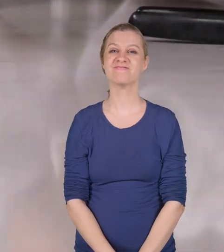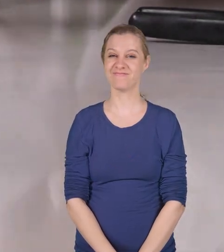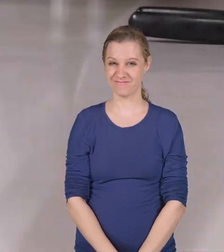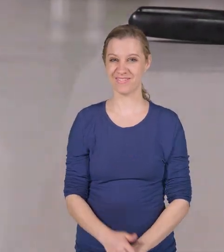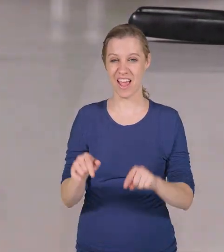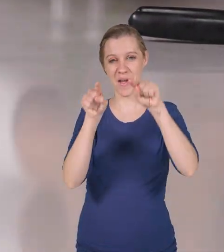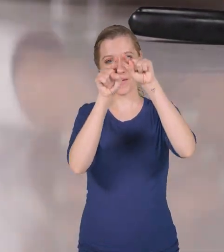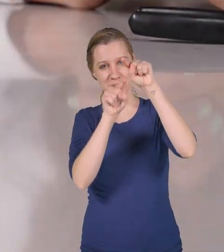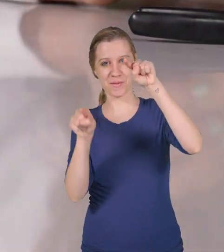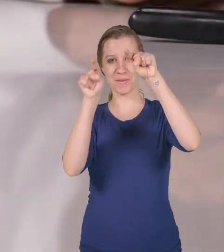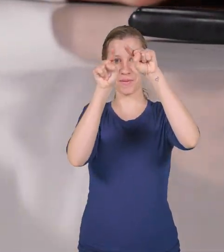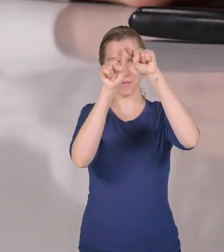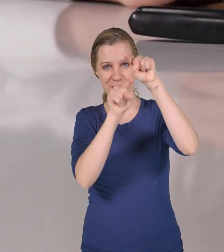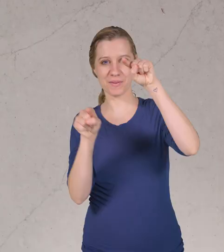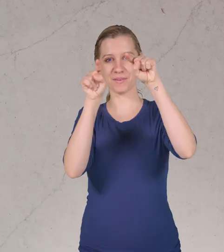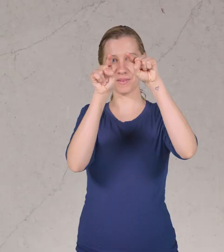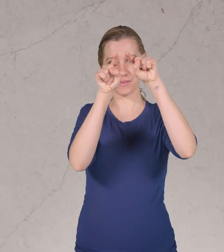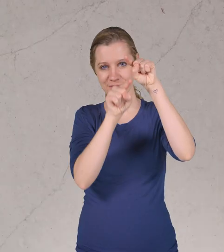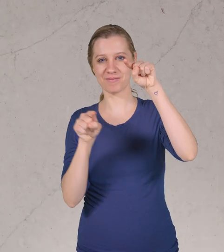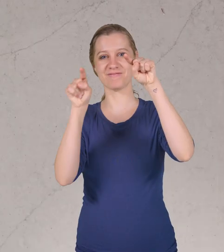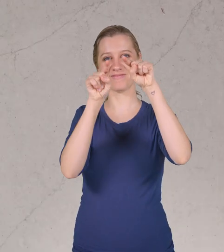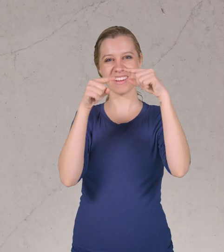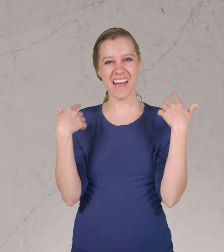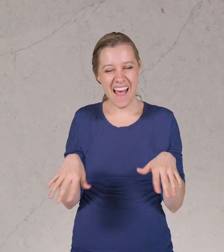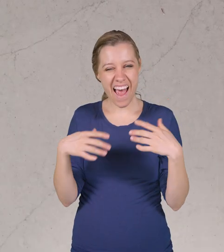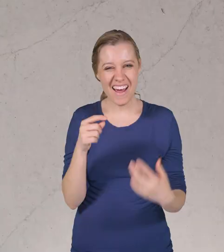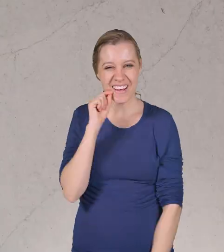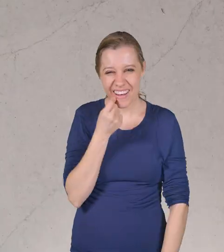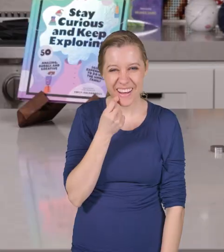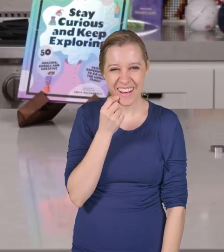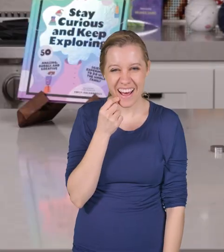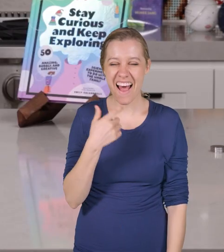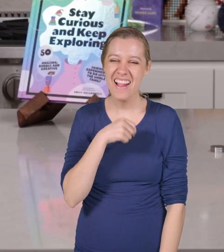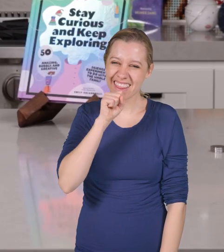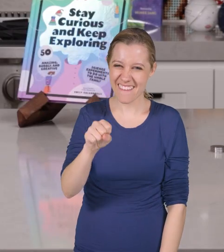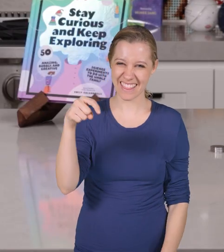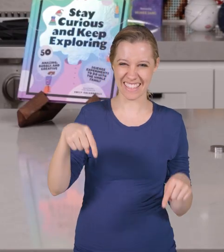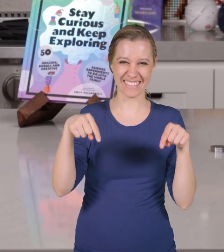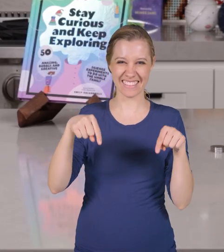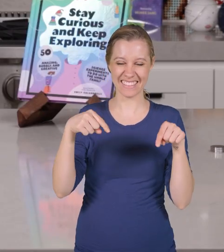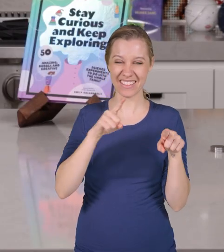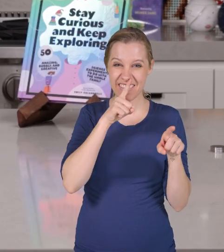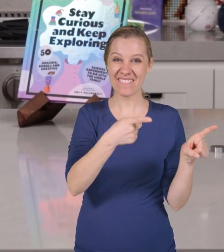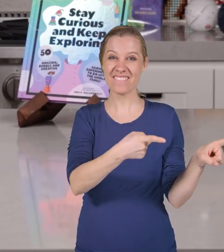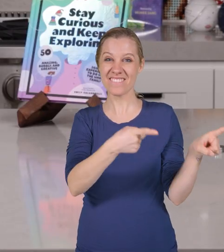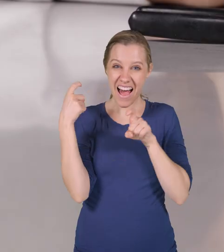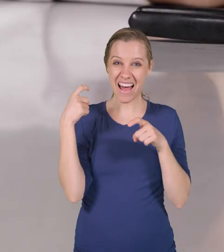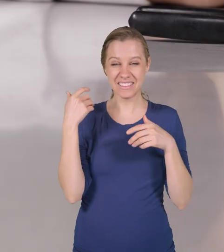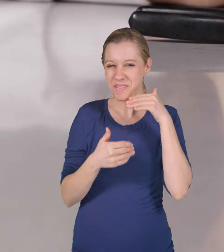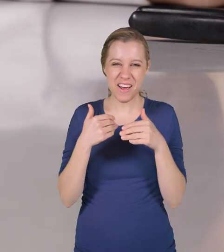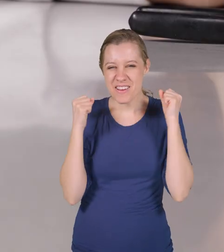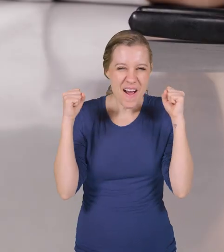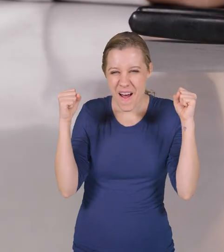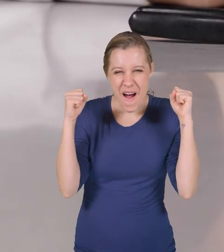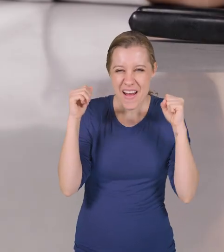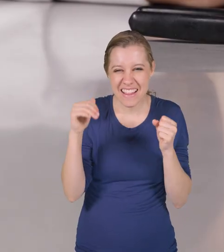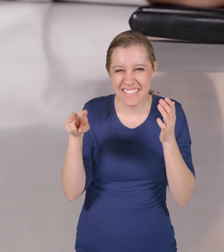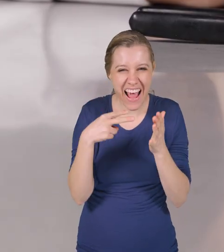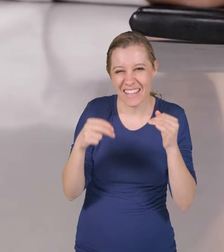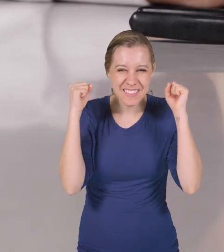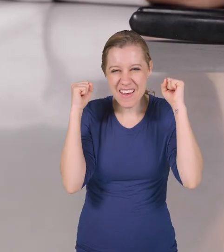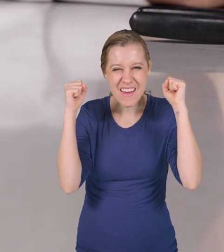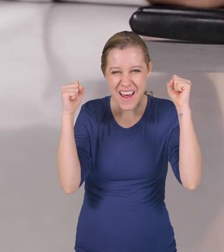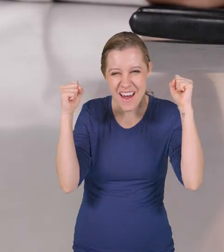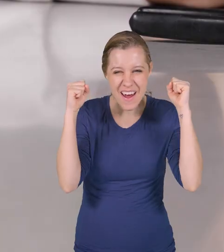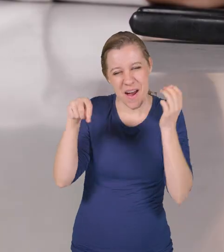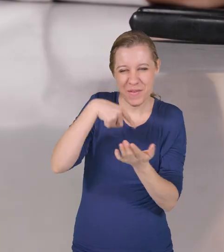Yep, and now it goes counterclockwise. That's so cool. I love this one. Look how fast it's going. Go, go, go, go, go, little dancer.